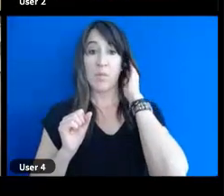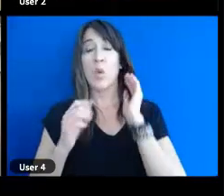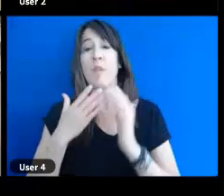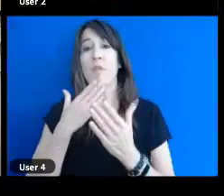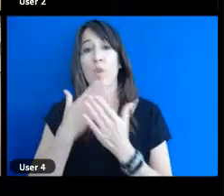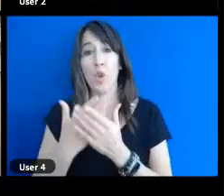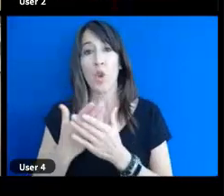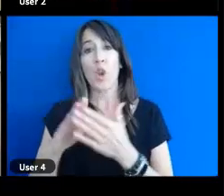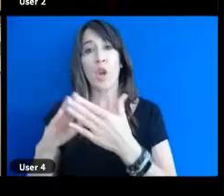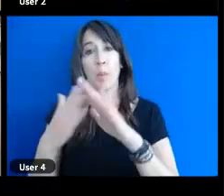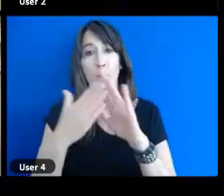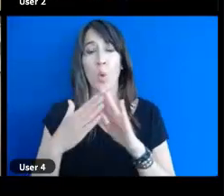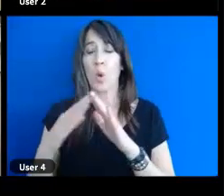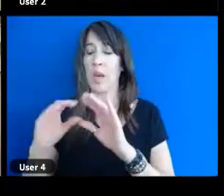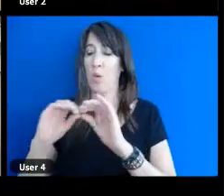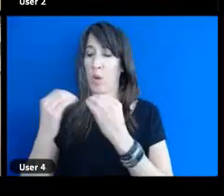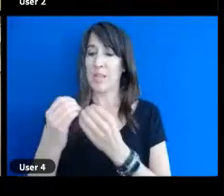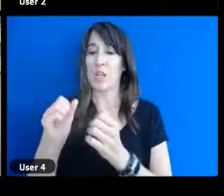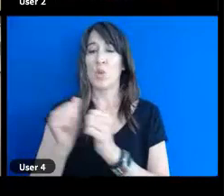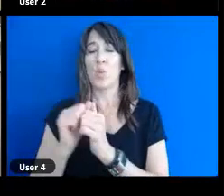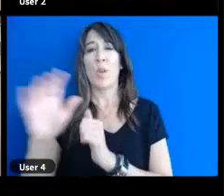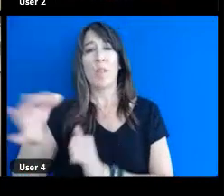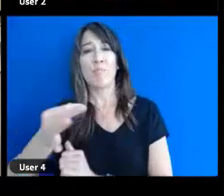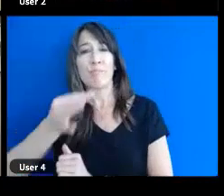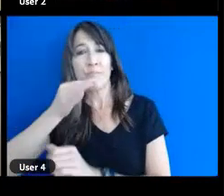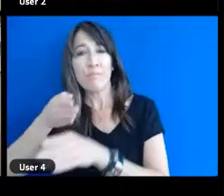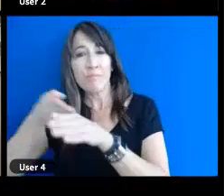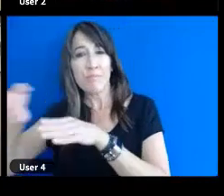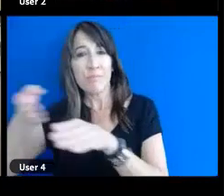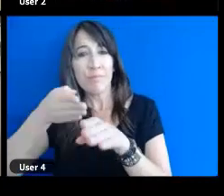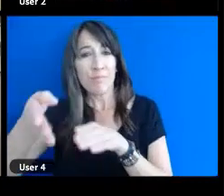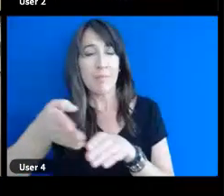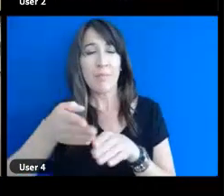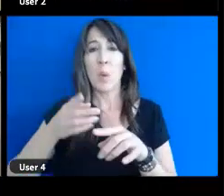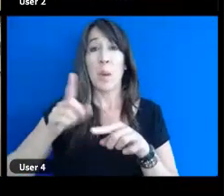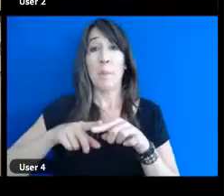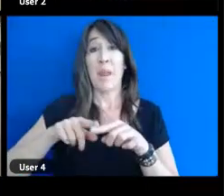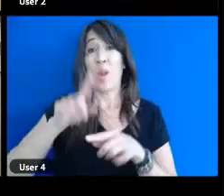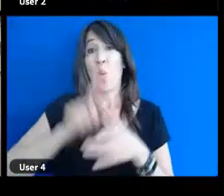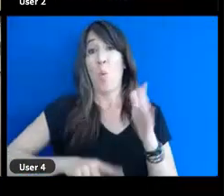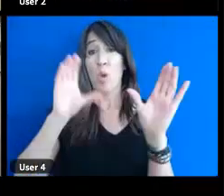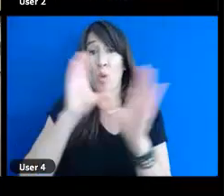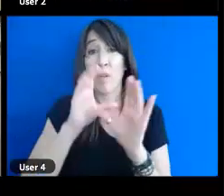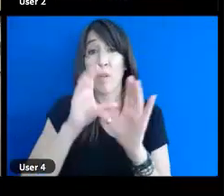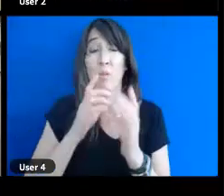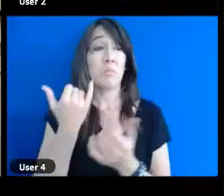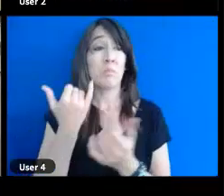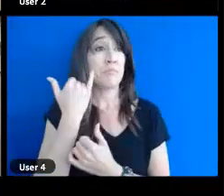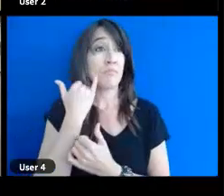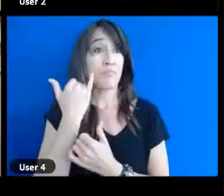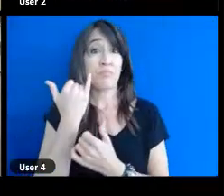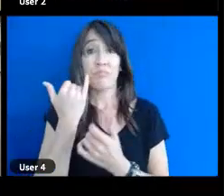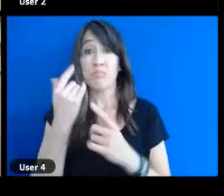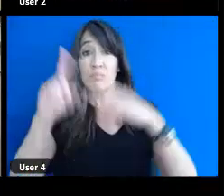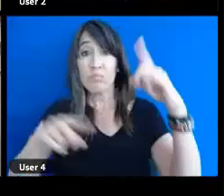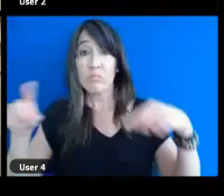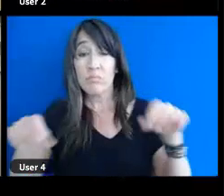organization, that community organization with that expertise. And it could be in a number of different areas. It could be around people